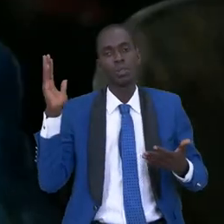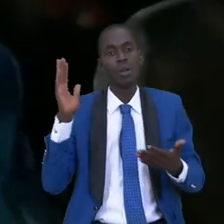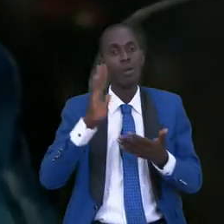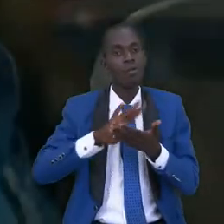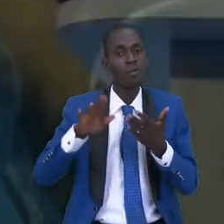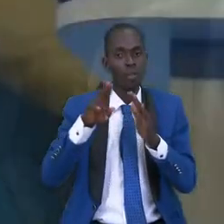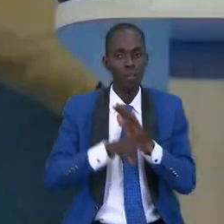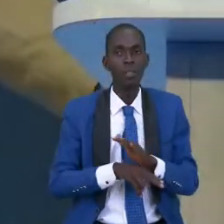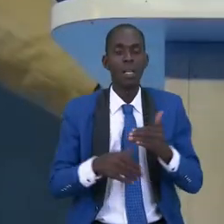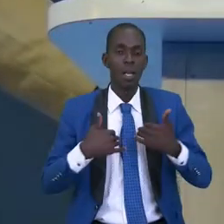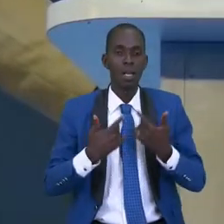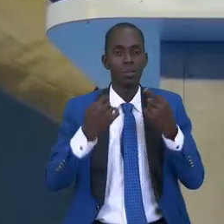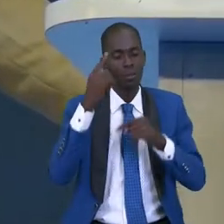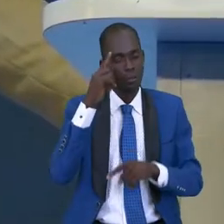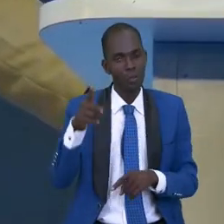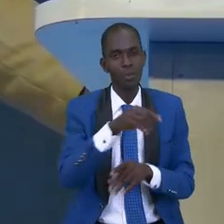Forgiveness has come for you.